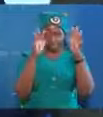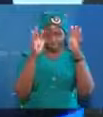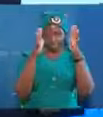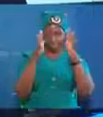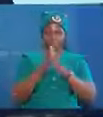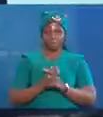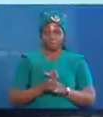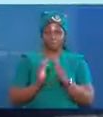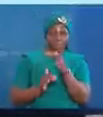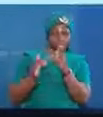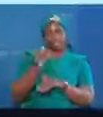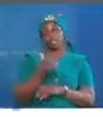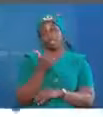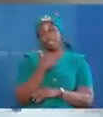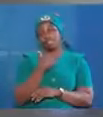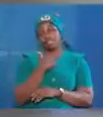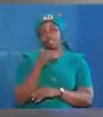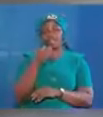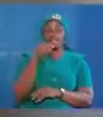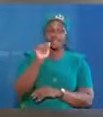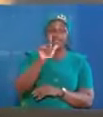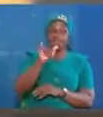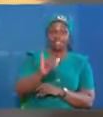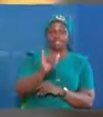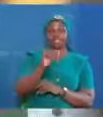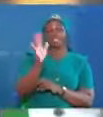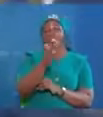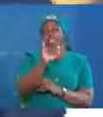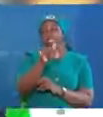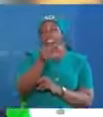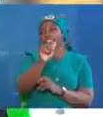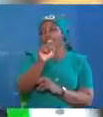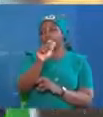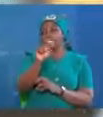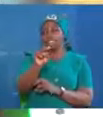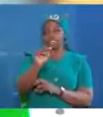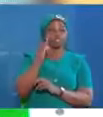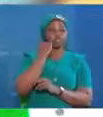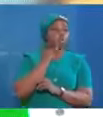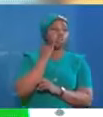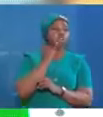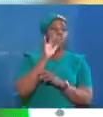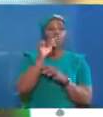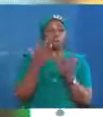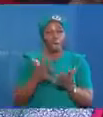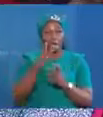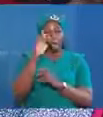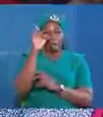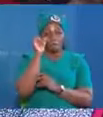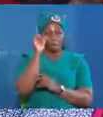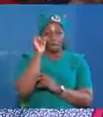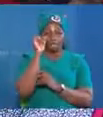Wetangura, followed by Ari Hassan Joho from Mombasa. Karibu. Karibu